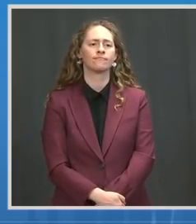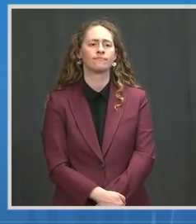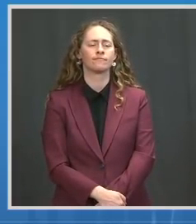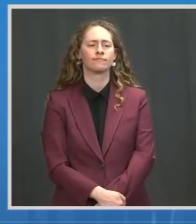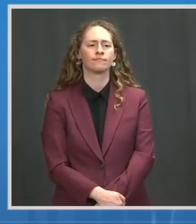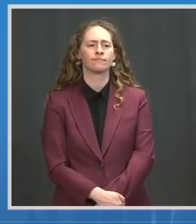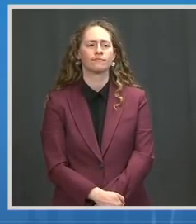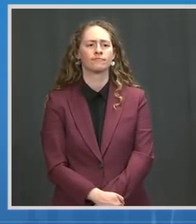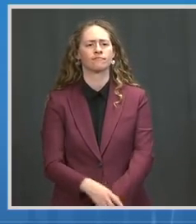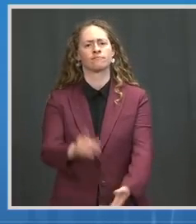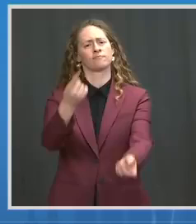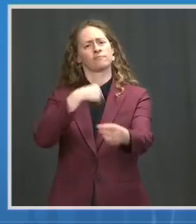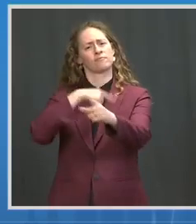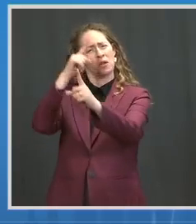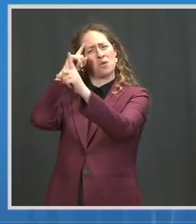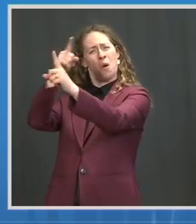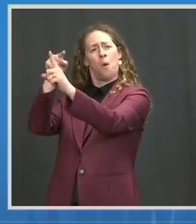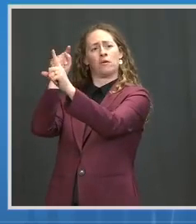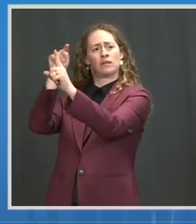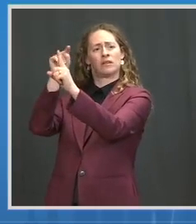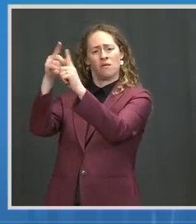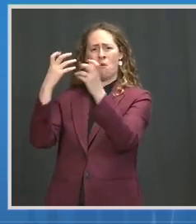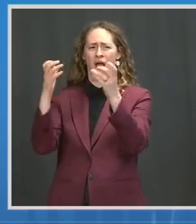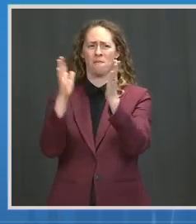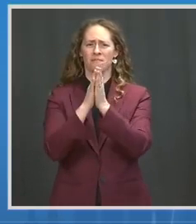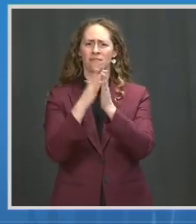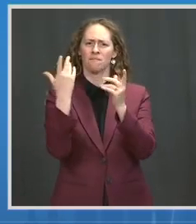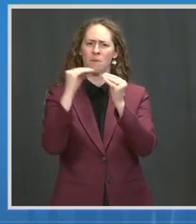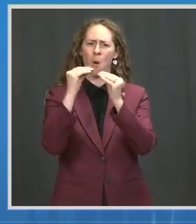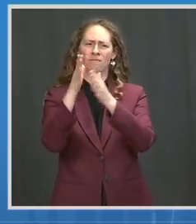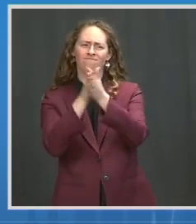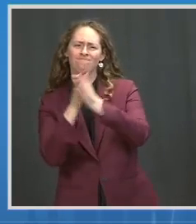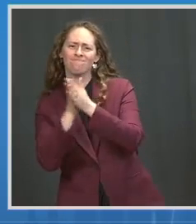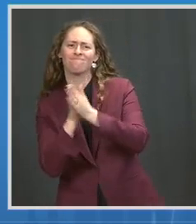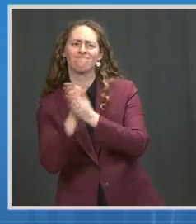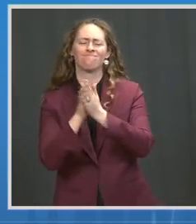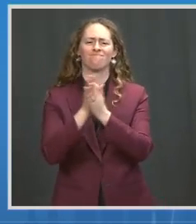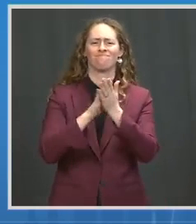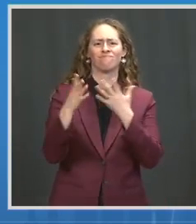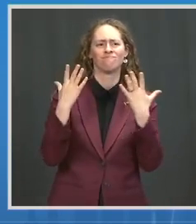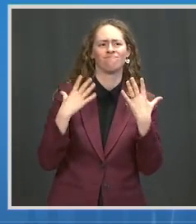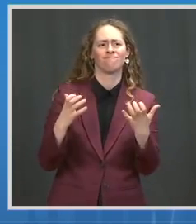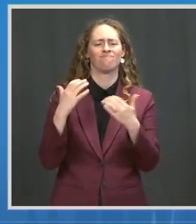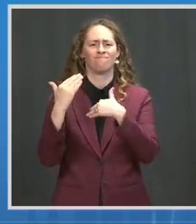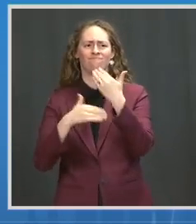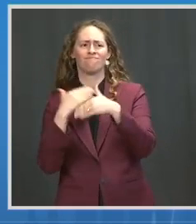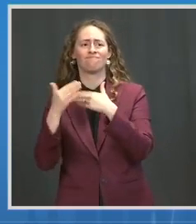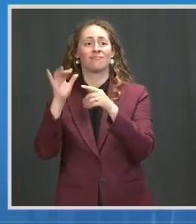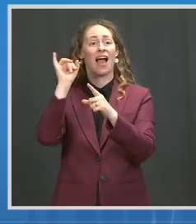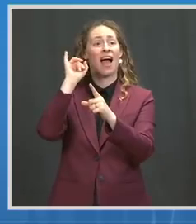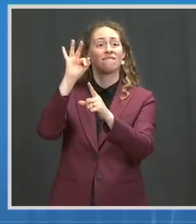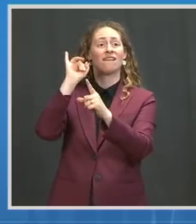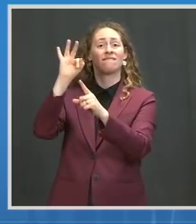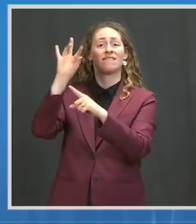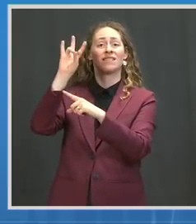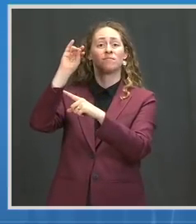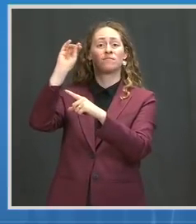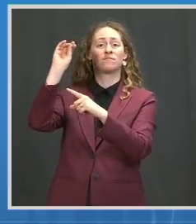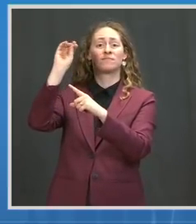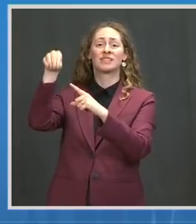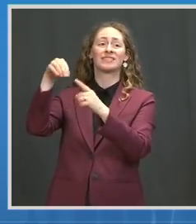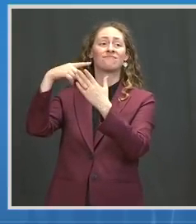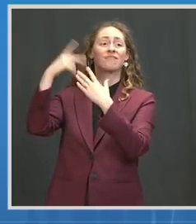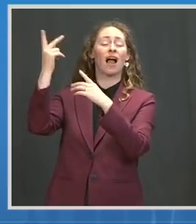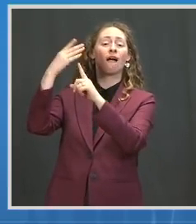that goal. If you don't meet the precise goal and you fall short by a few percent, that doesn't mean you stop in your effort to